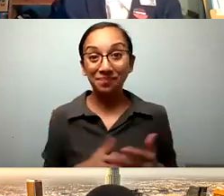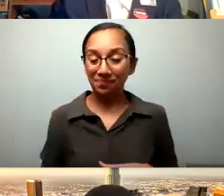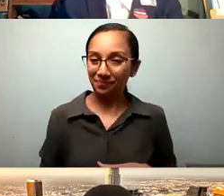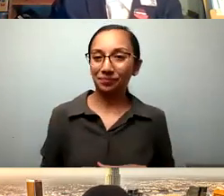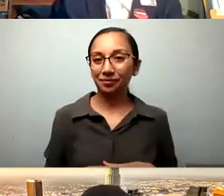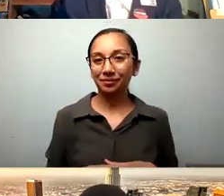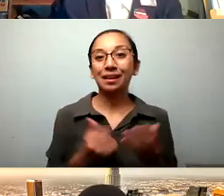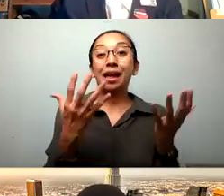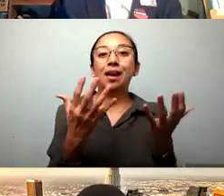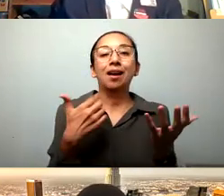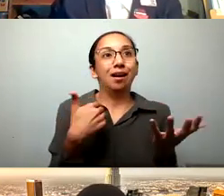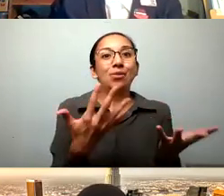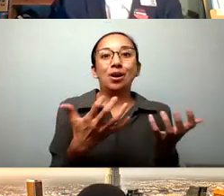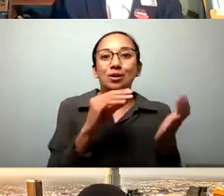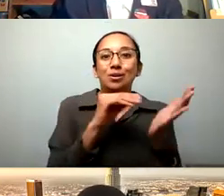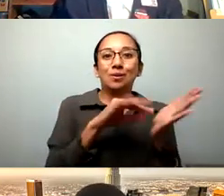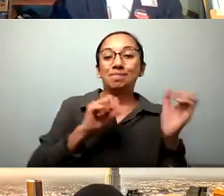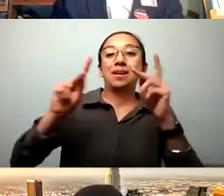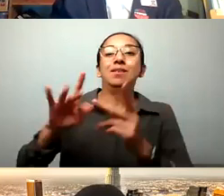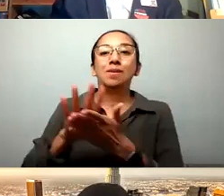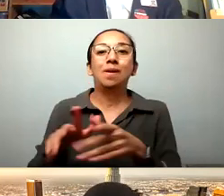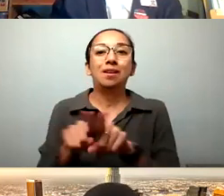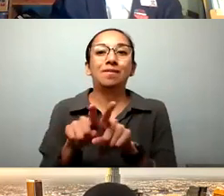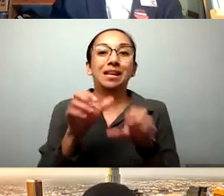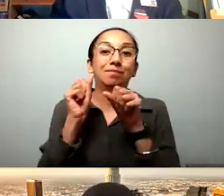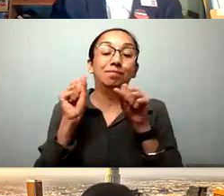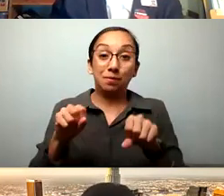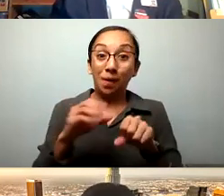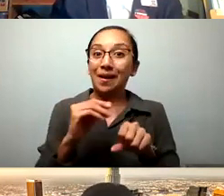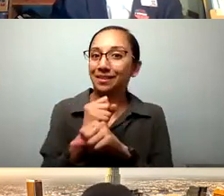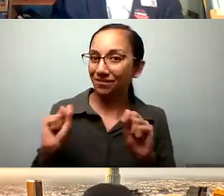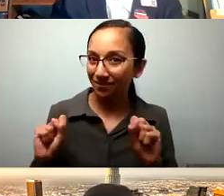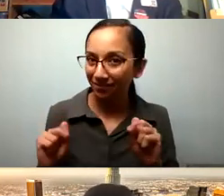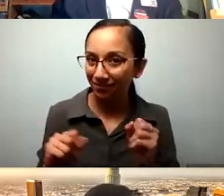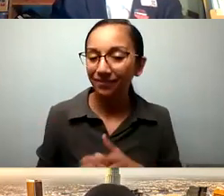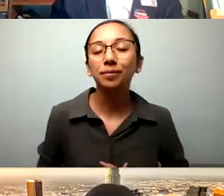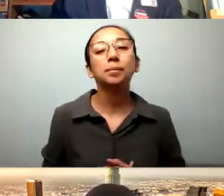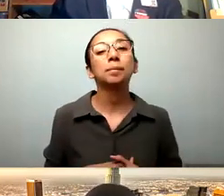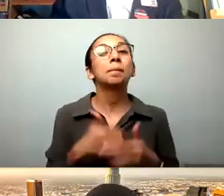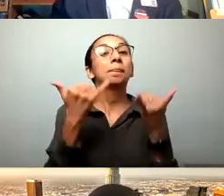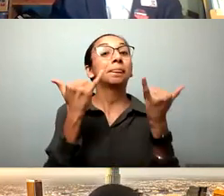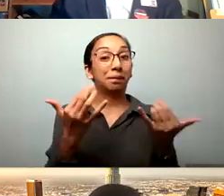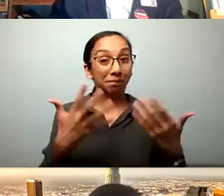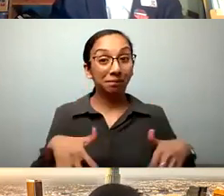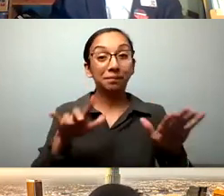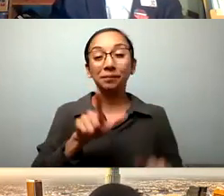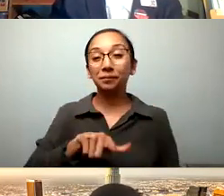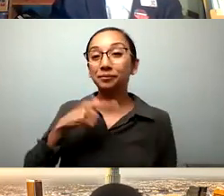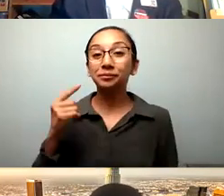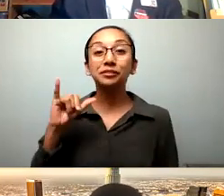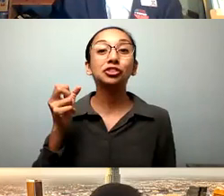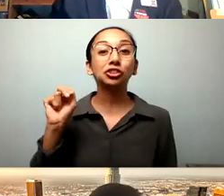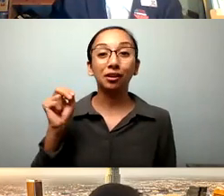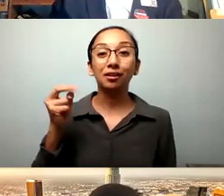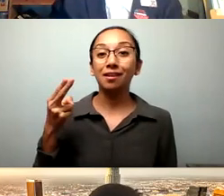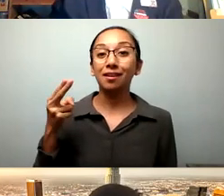students back to school as quickly as possible and safely. So with that, I'm going to turn it over to my colleague, John Hahn, who is